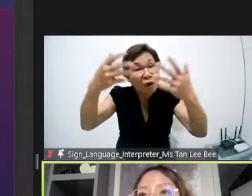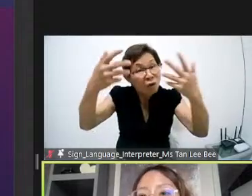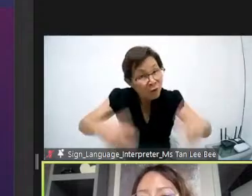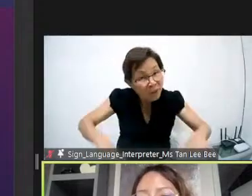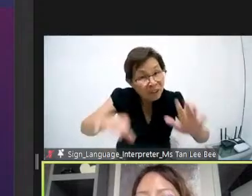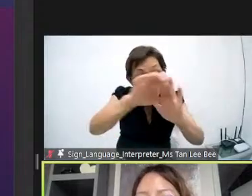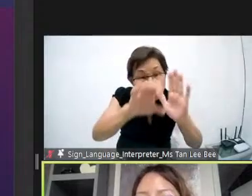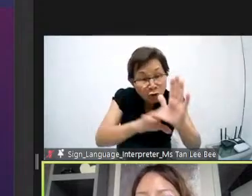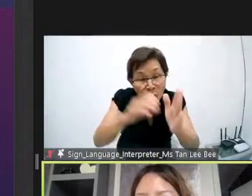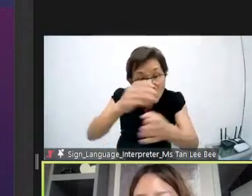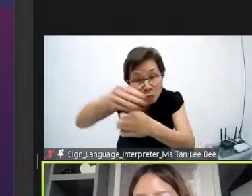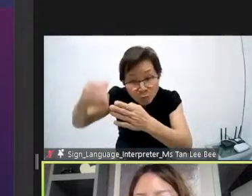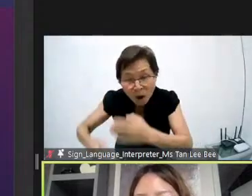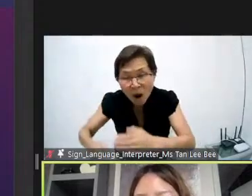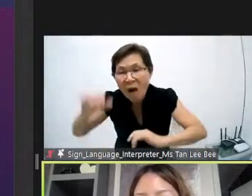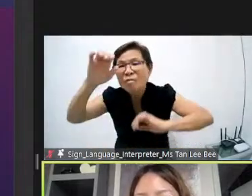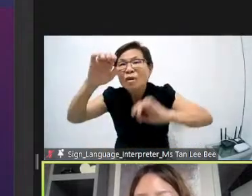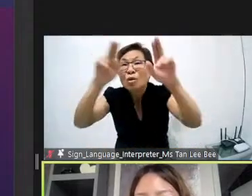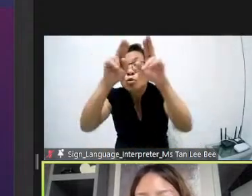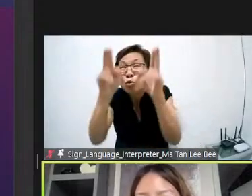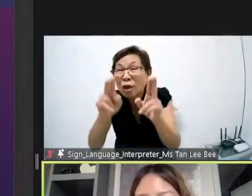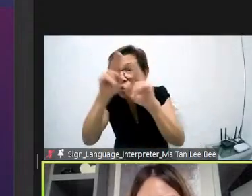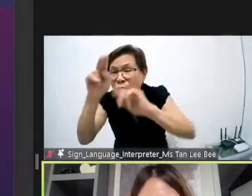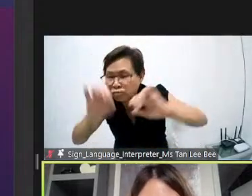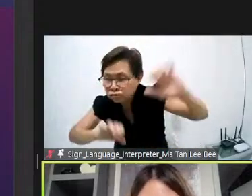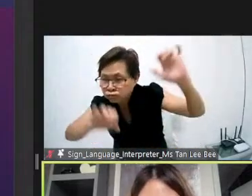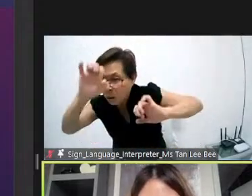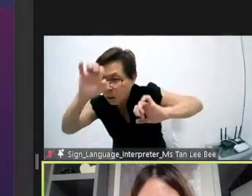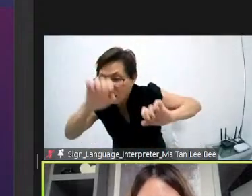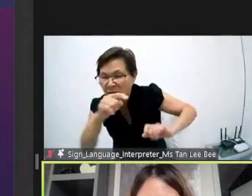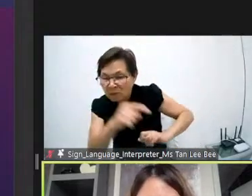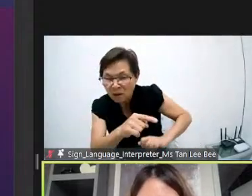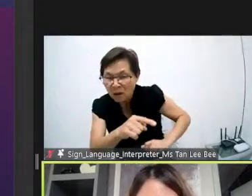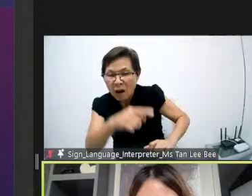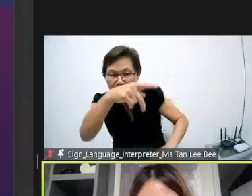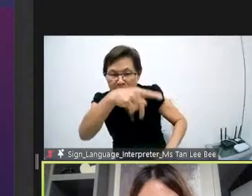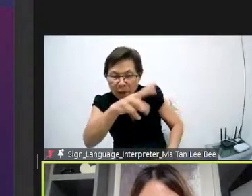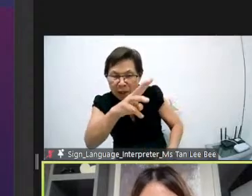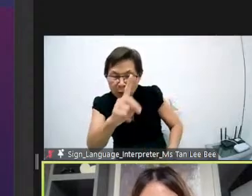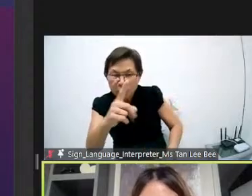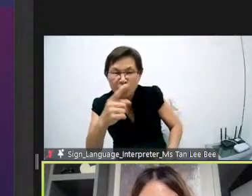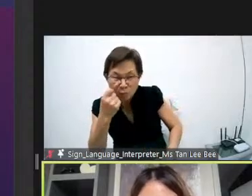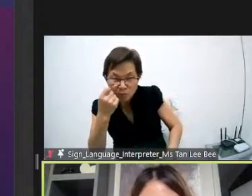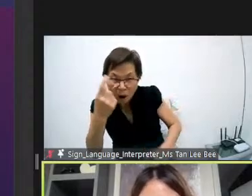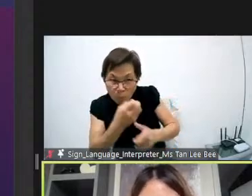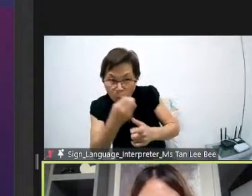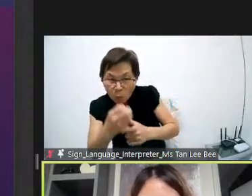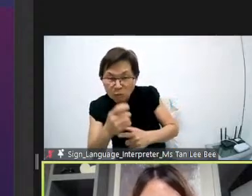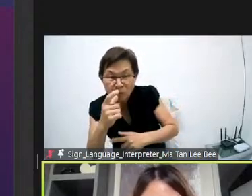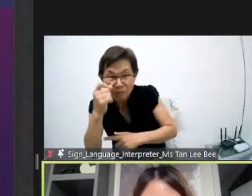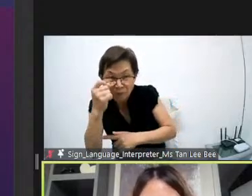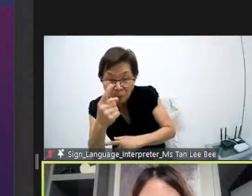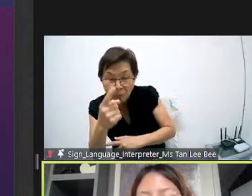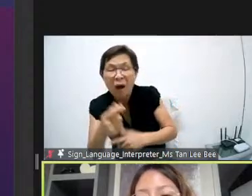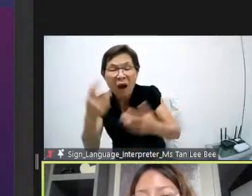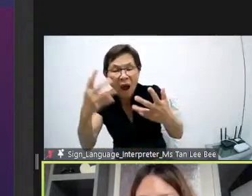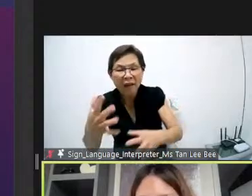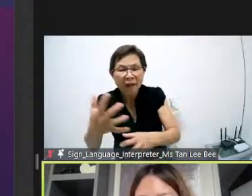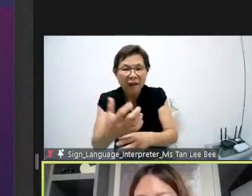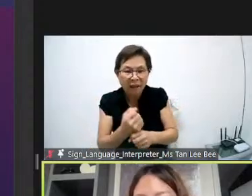to evaluate the understanding of them, and also they will get